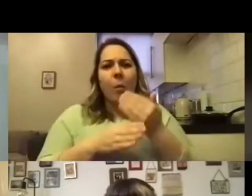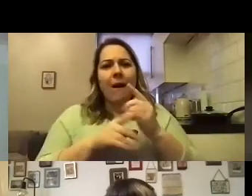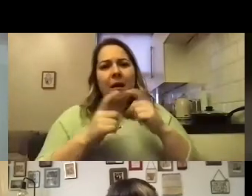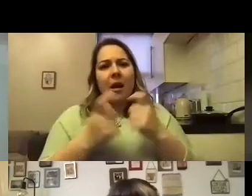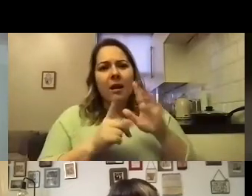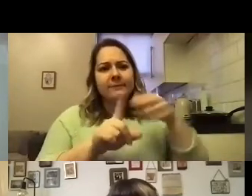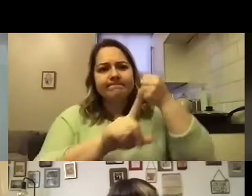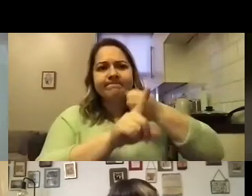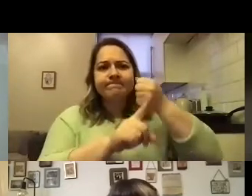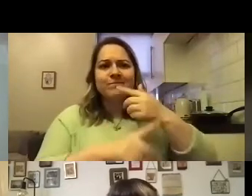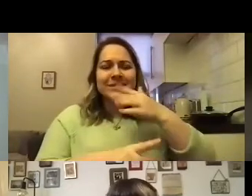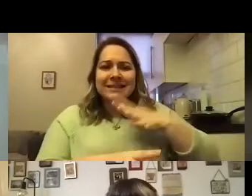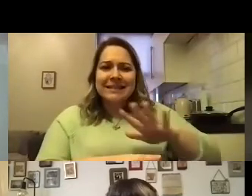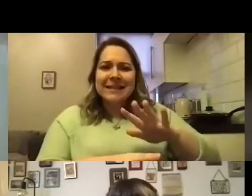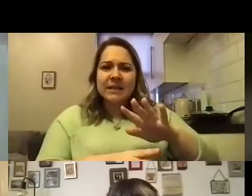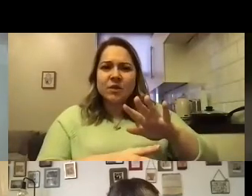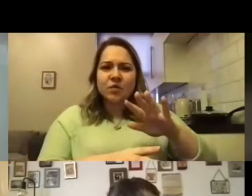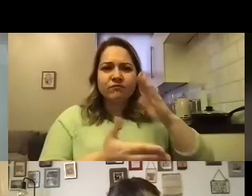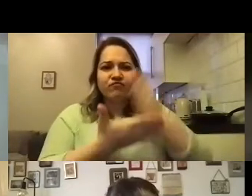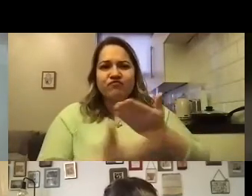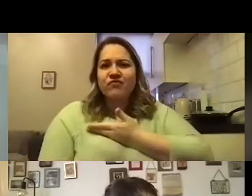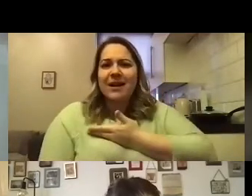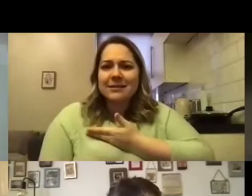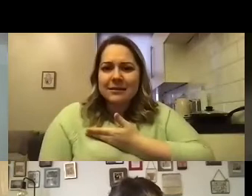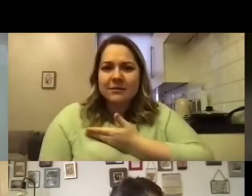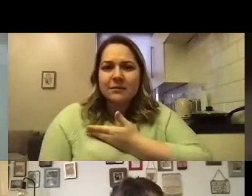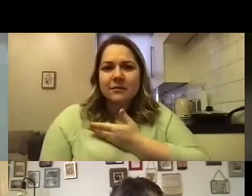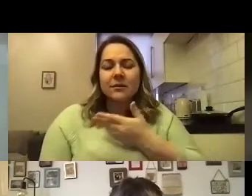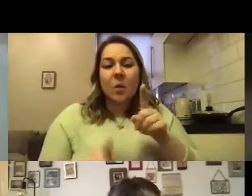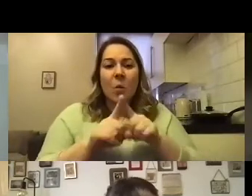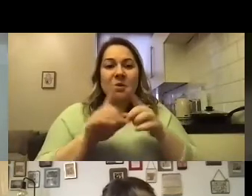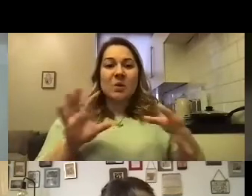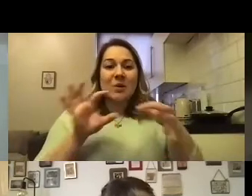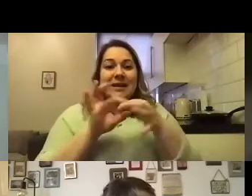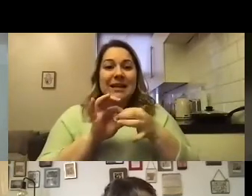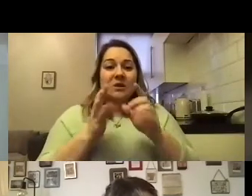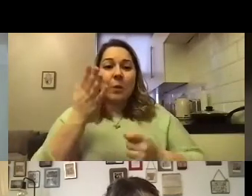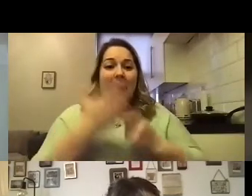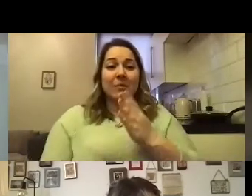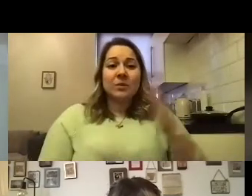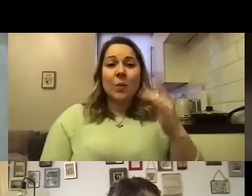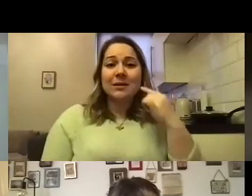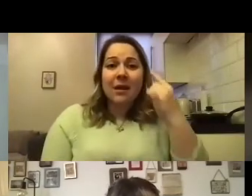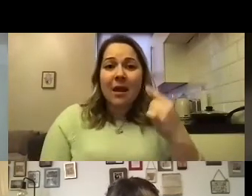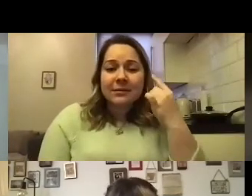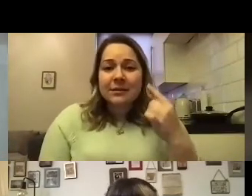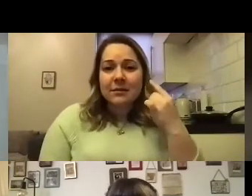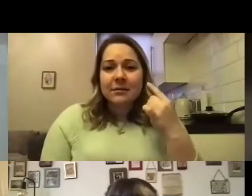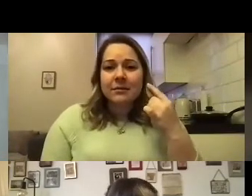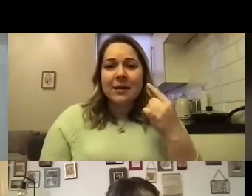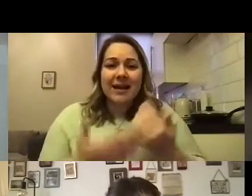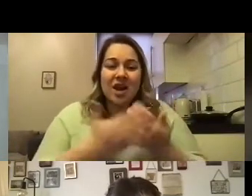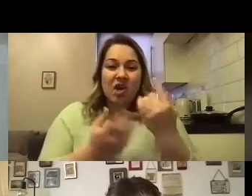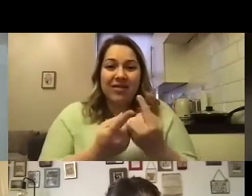link with sort of a couple of things that have happened in West London, but also sort of more that some more current things. So